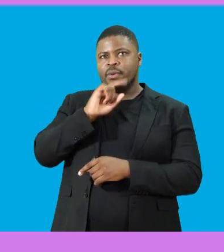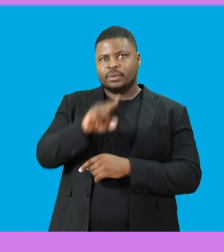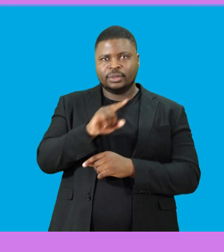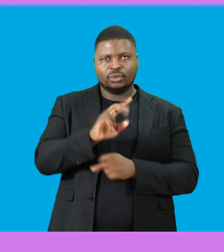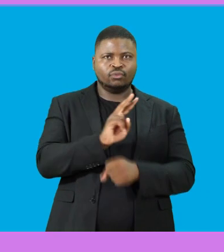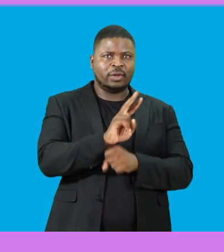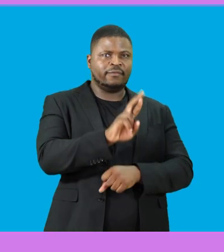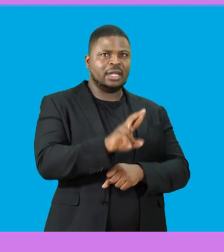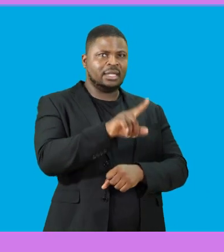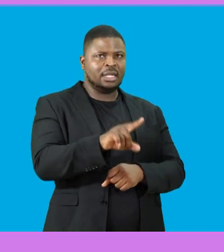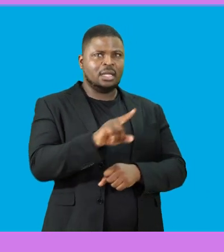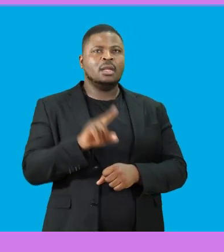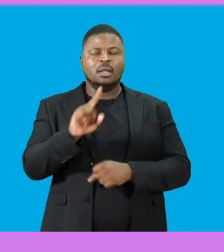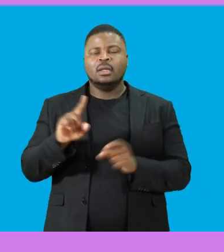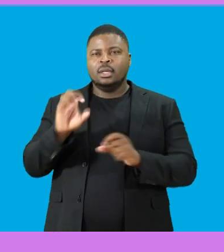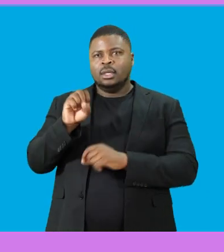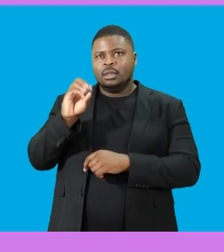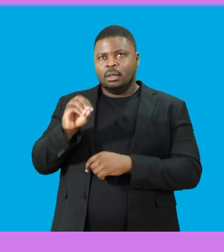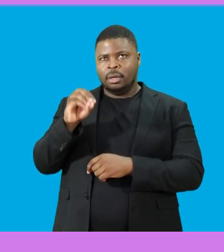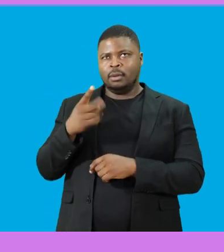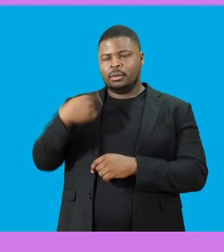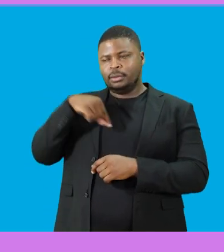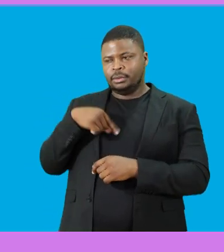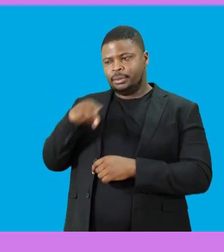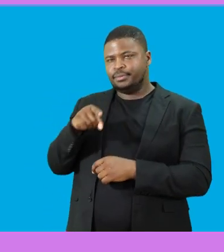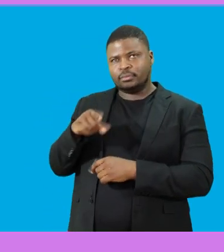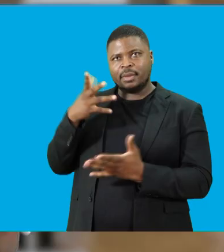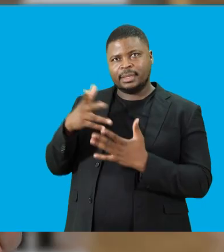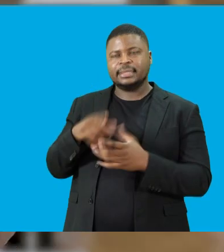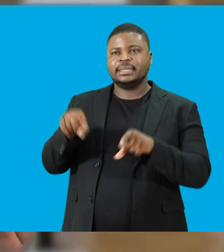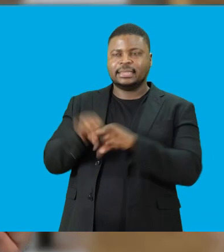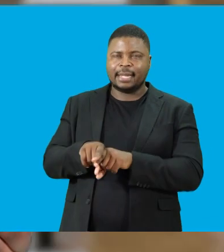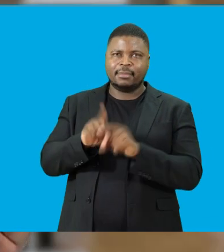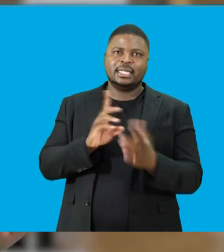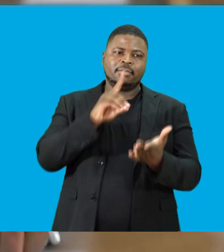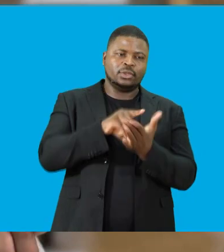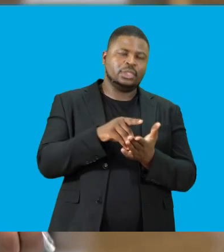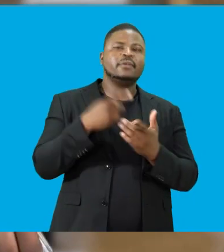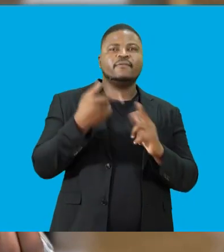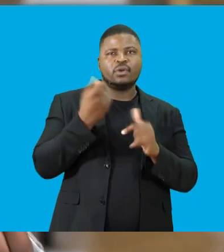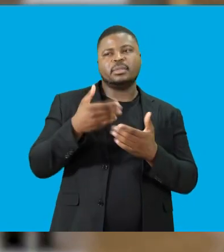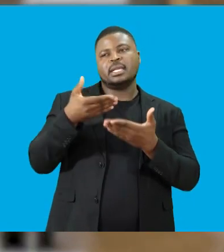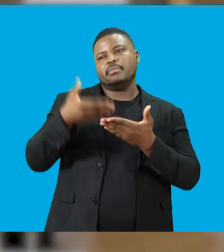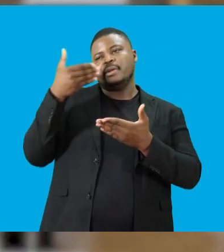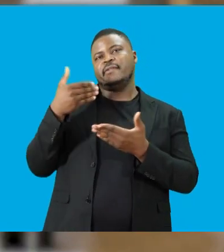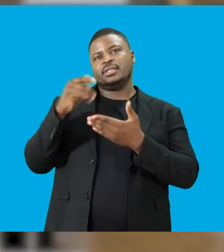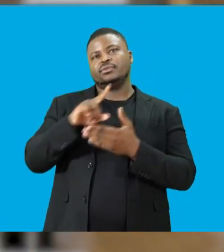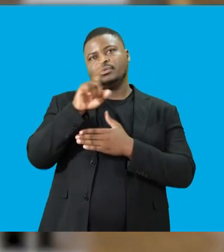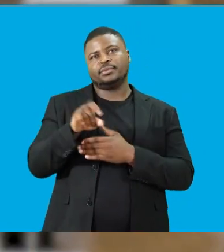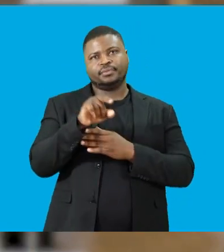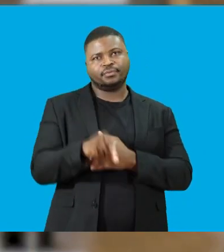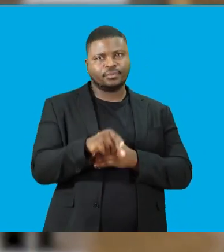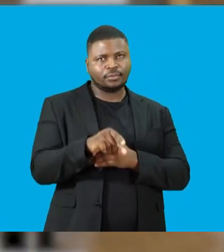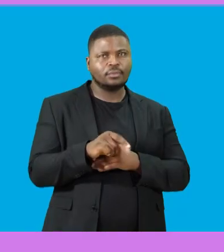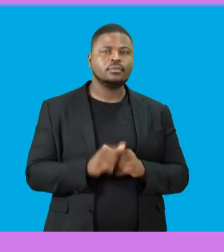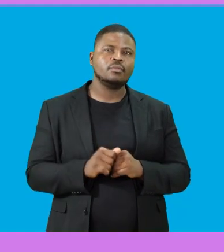the deposit amount is still the same. So we are taking that it's the same deposit that Kim made in the previous question. So 2